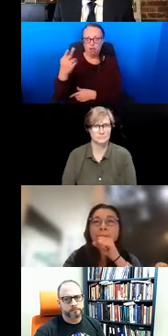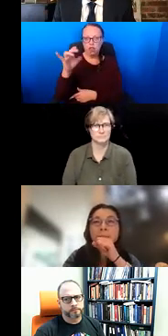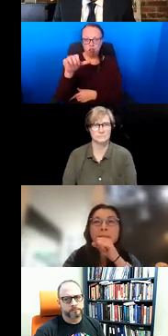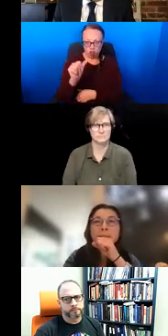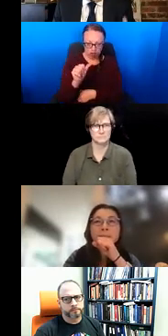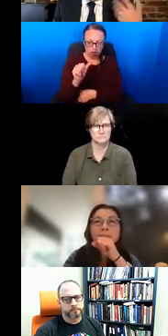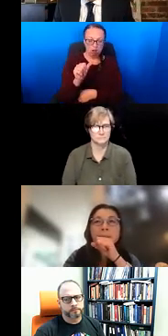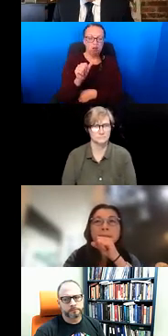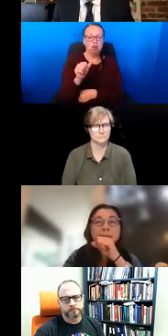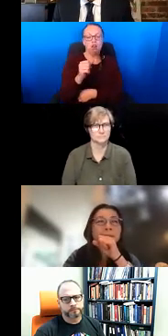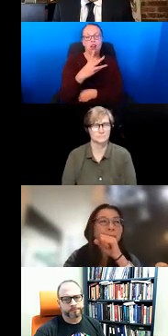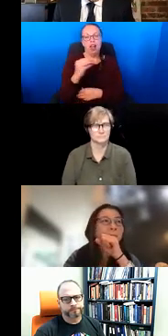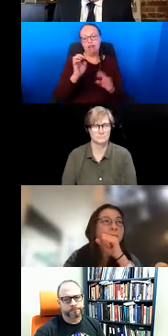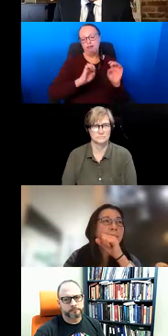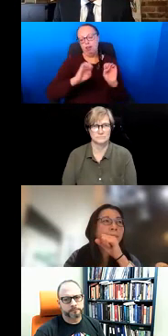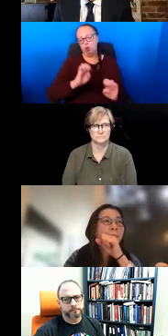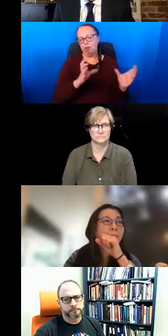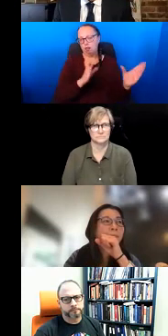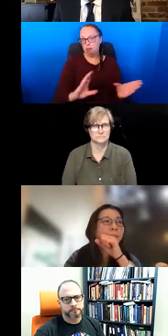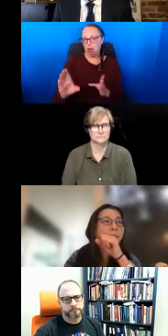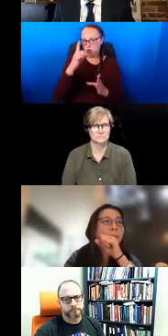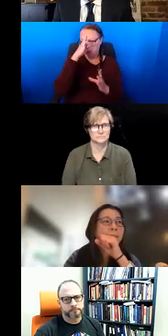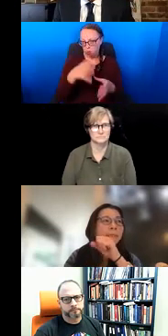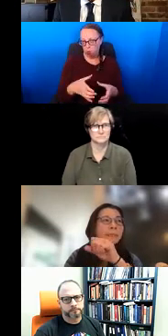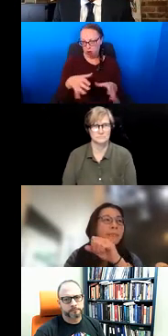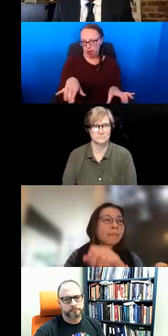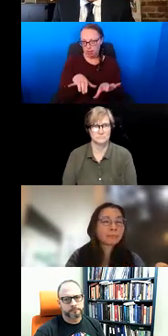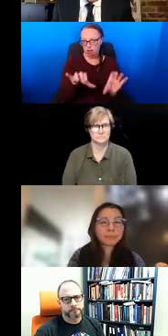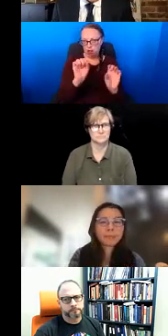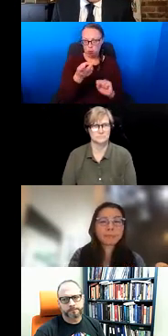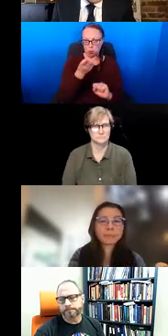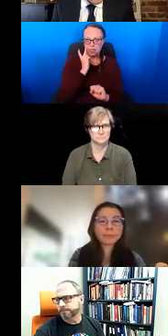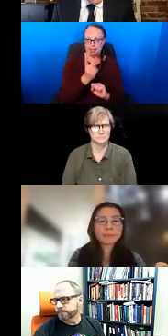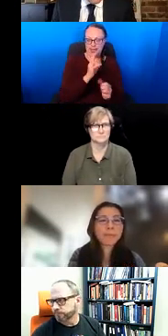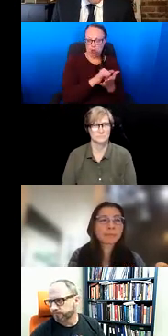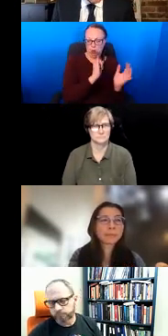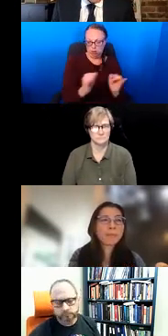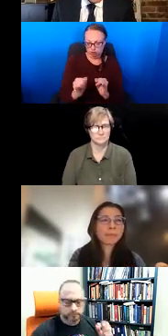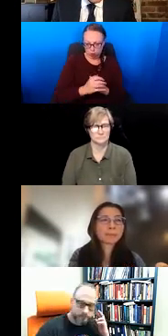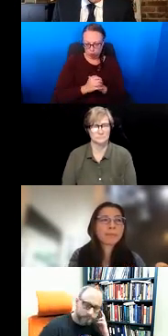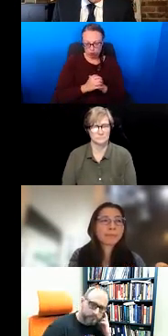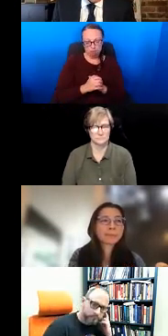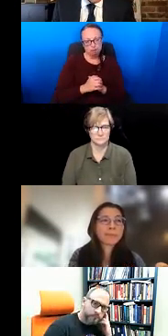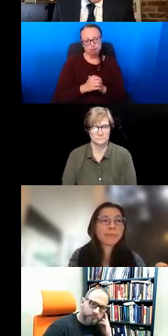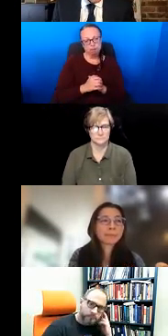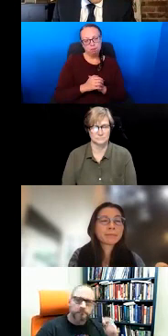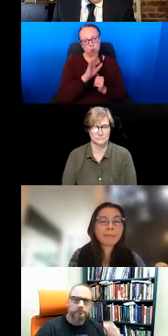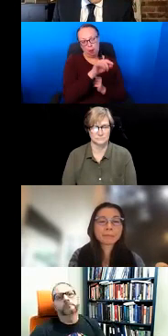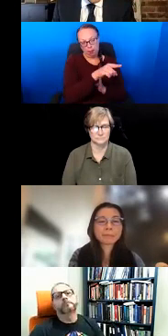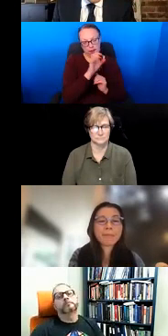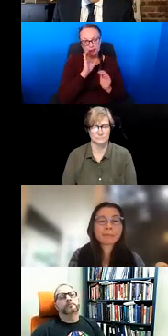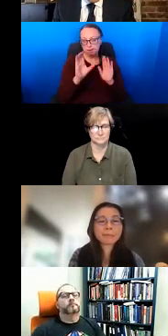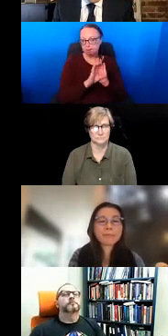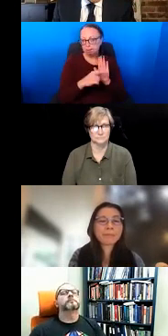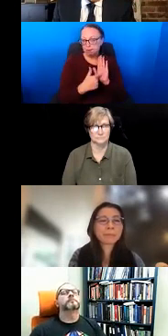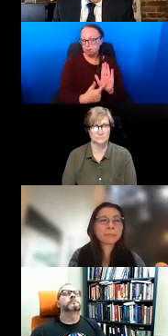the patterns of brain activity that can be seen in those individuals. And so what this figure shows is that